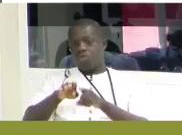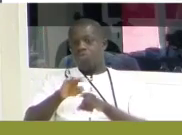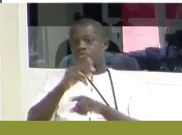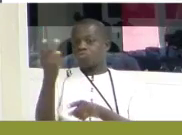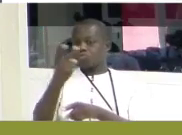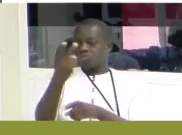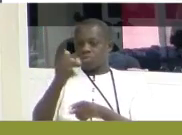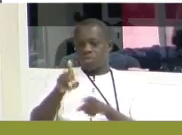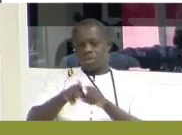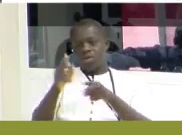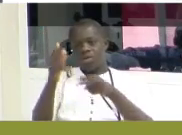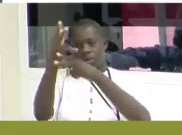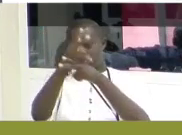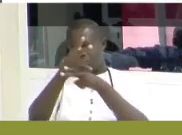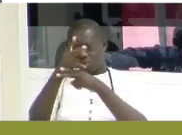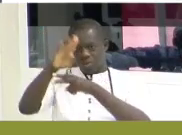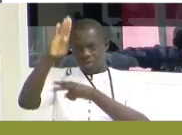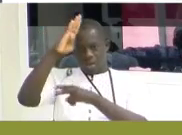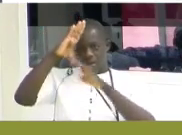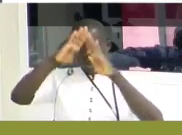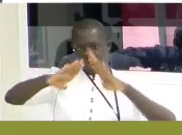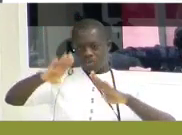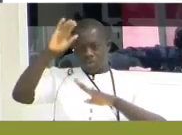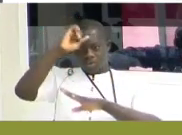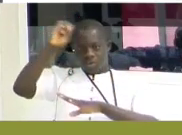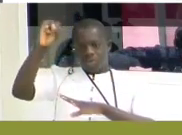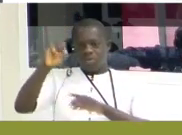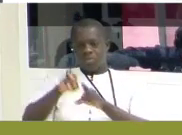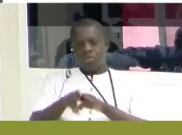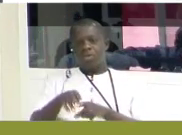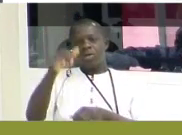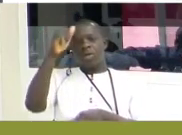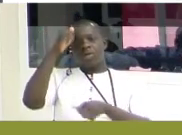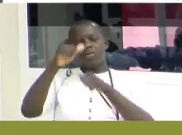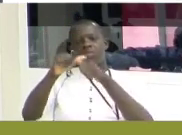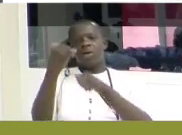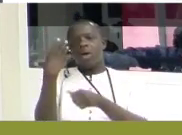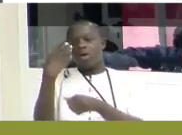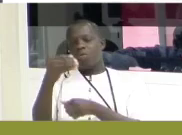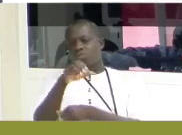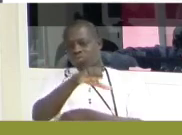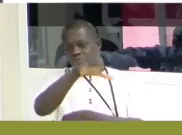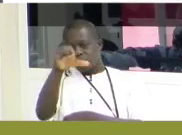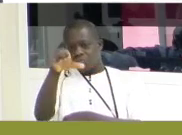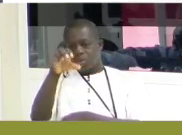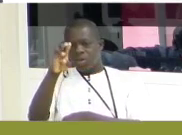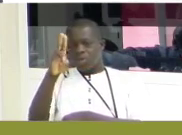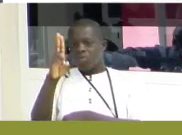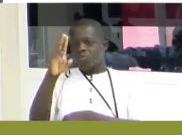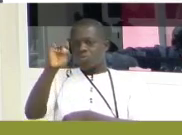House one afternoon. Then Musa Jame called him that they are going for an operation